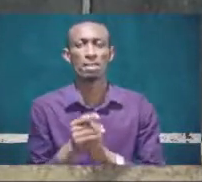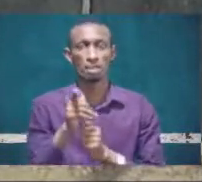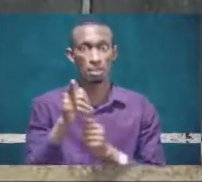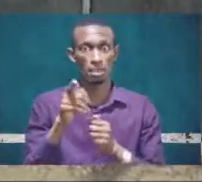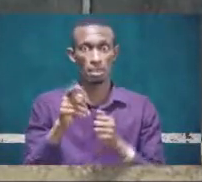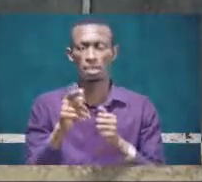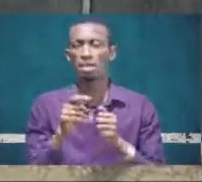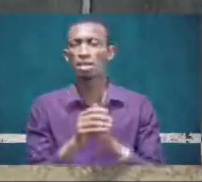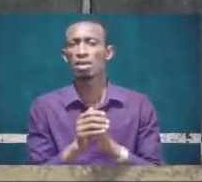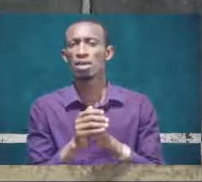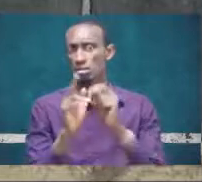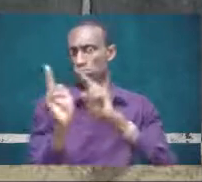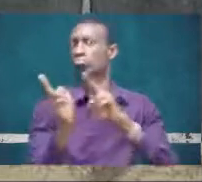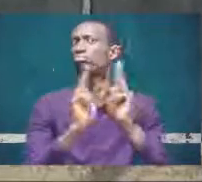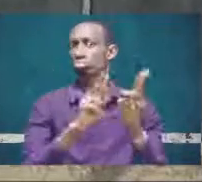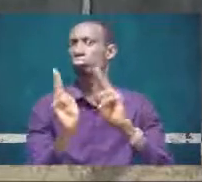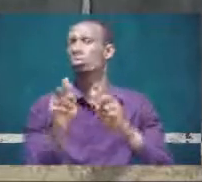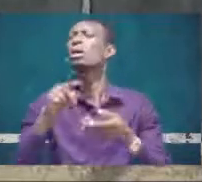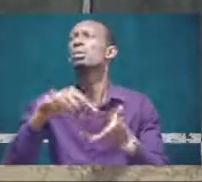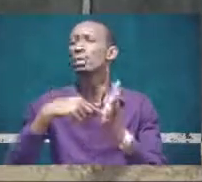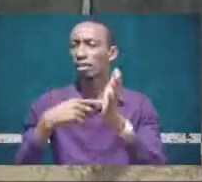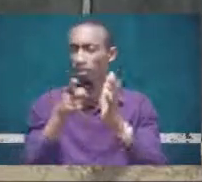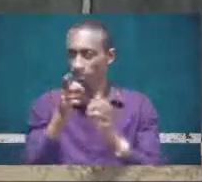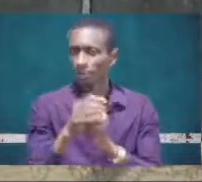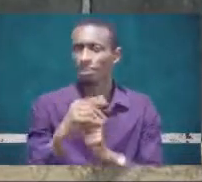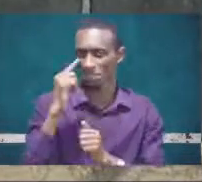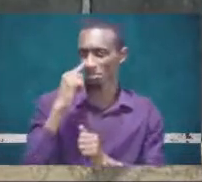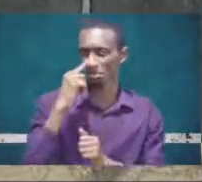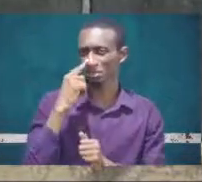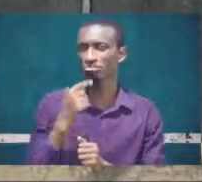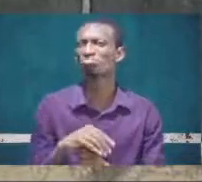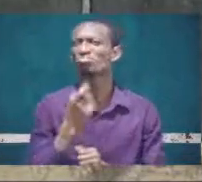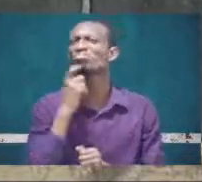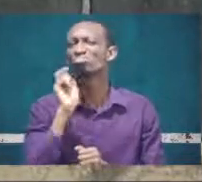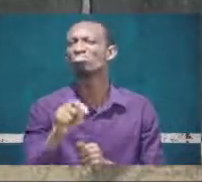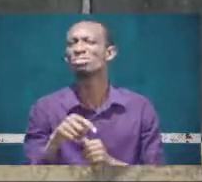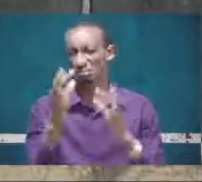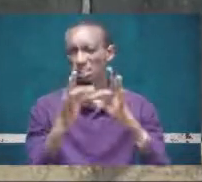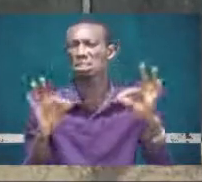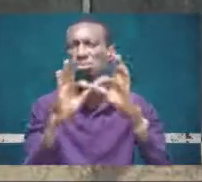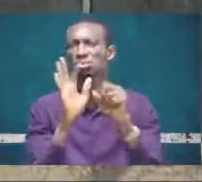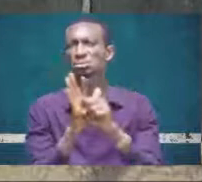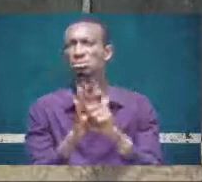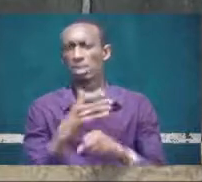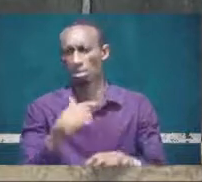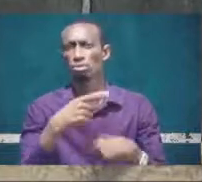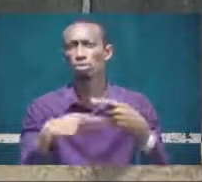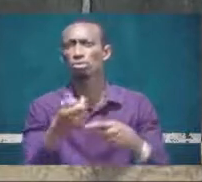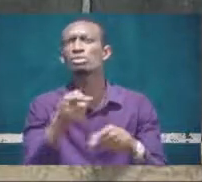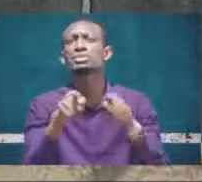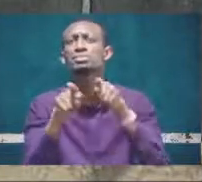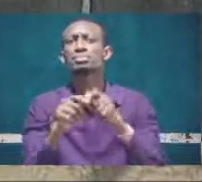abnormal demand curve for a necessity good. So this one being the demand curve in this